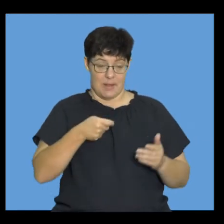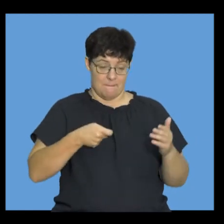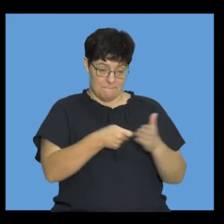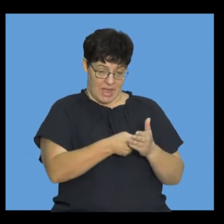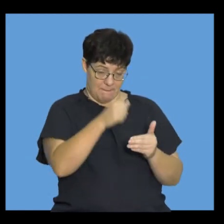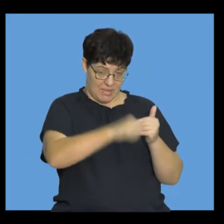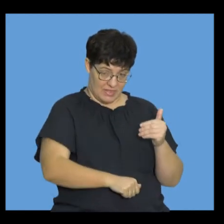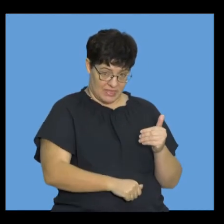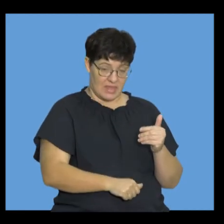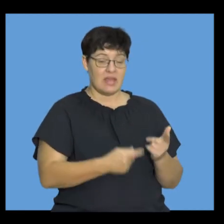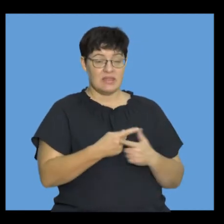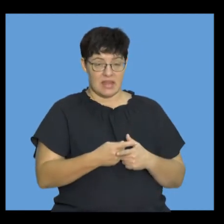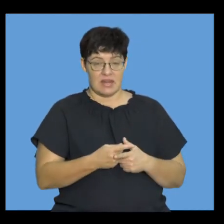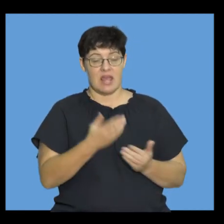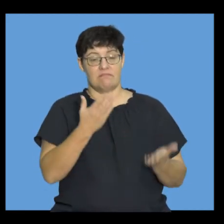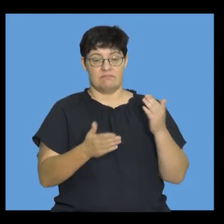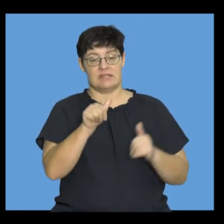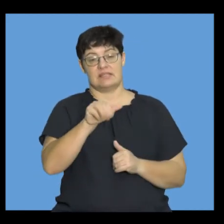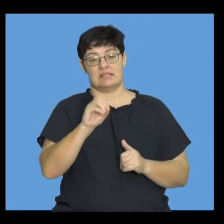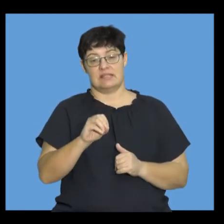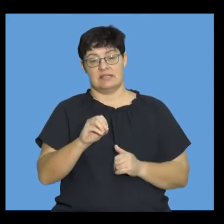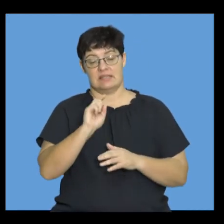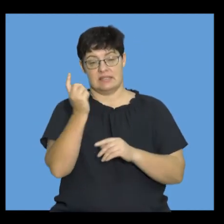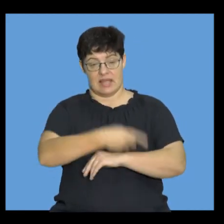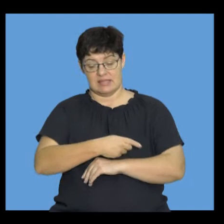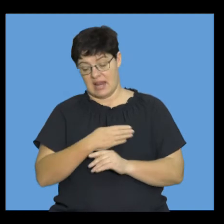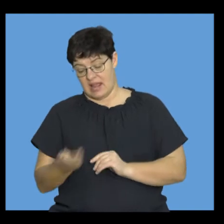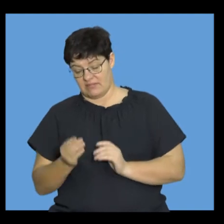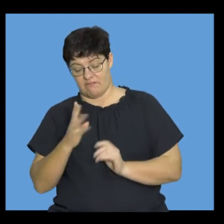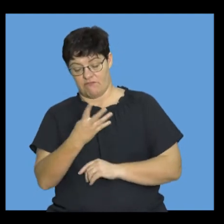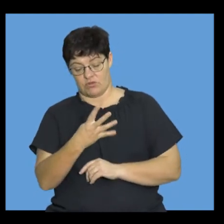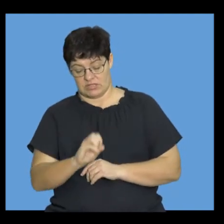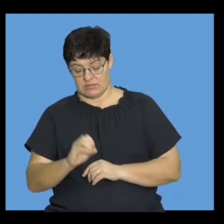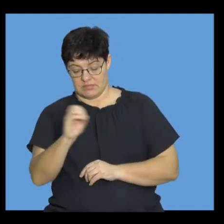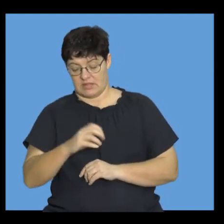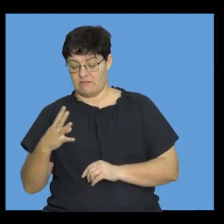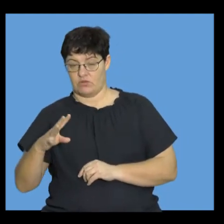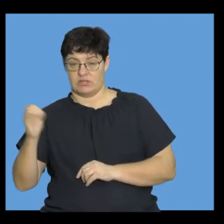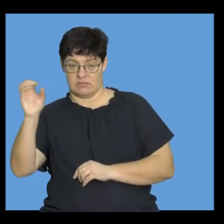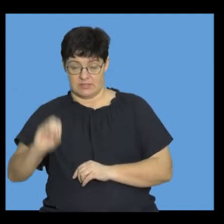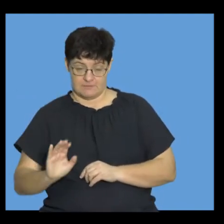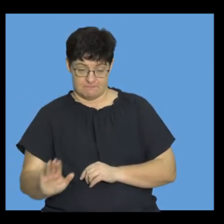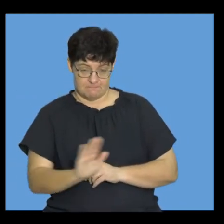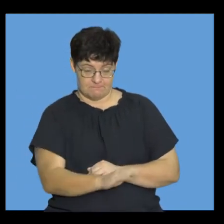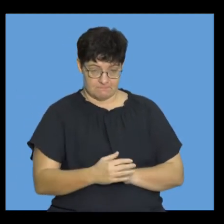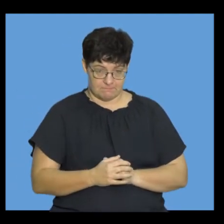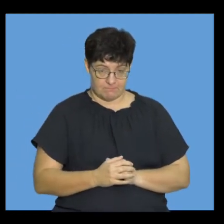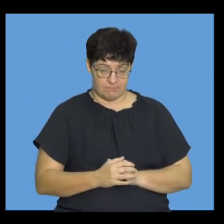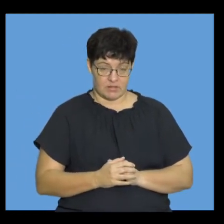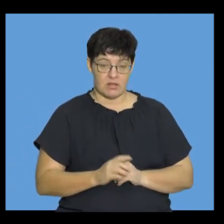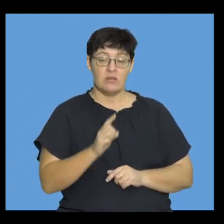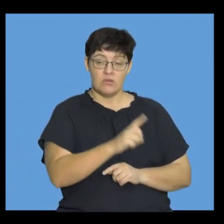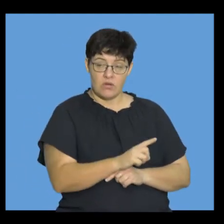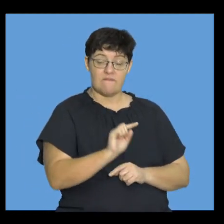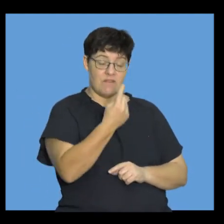equally over 60 days. Let's look at our calculations. You start off with the 57,000. First step, calculate